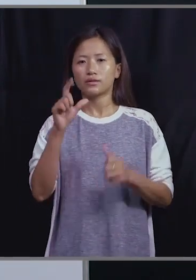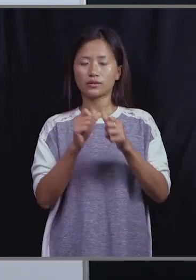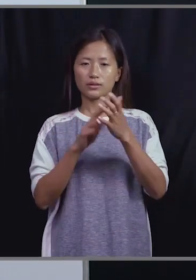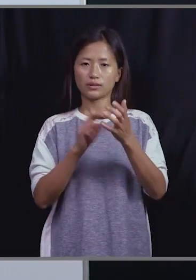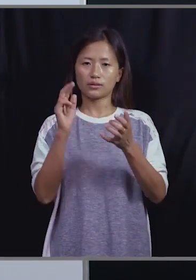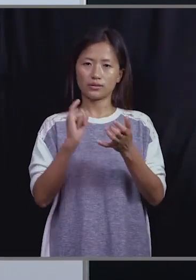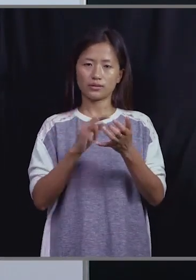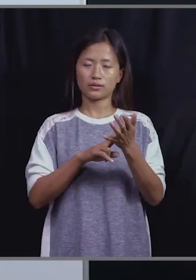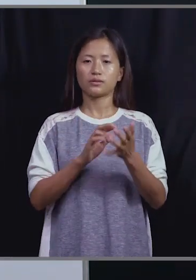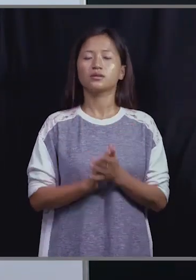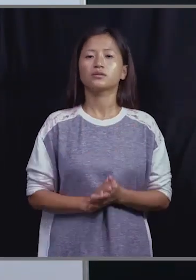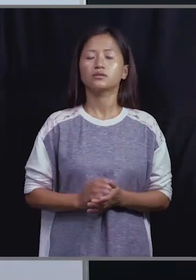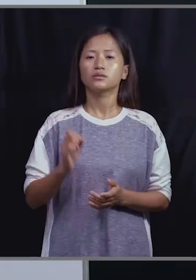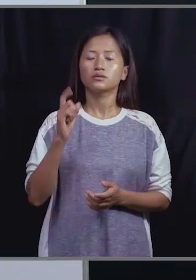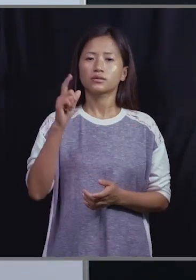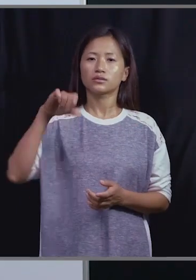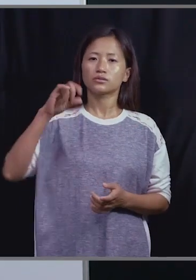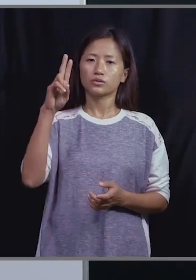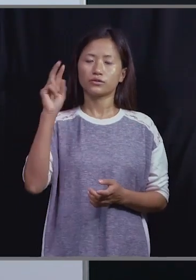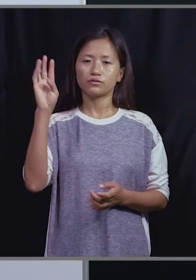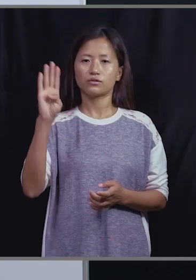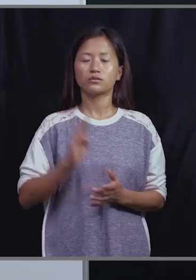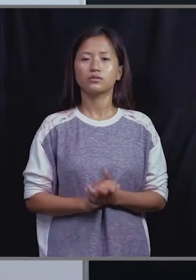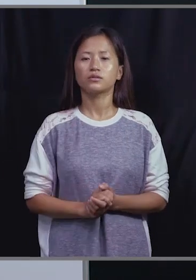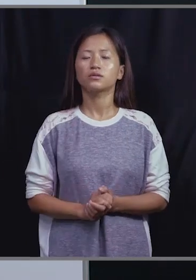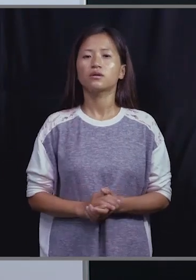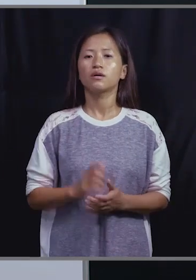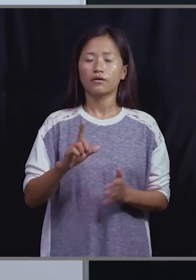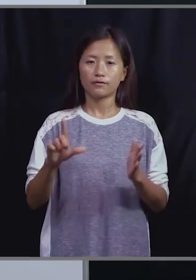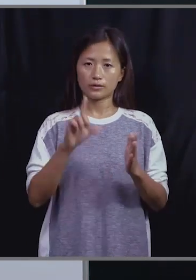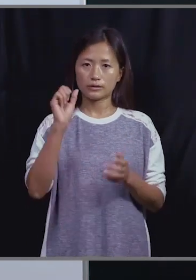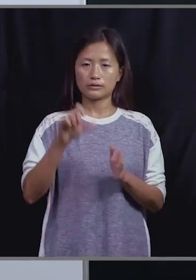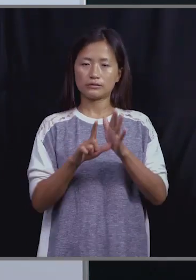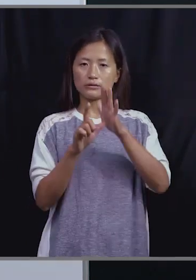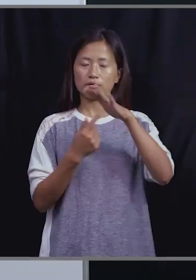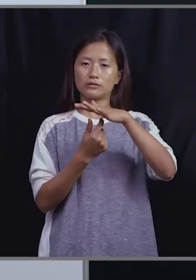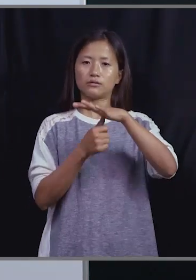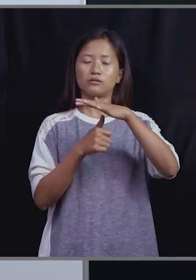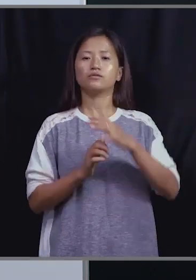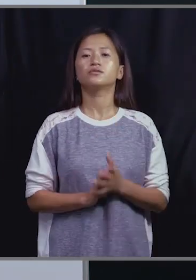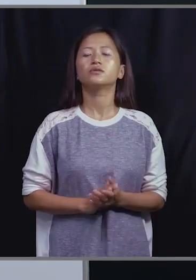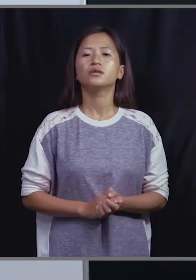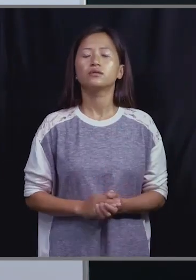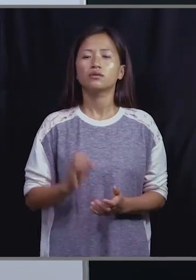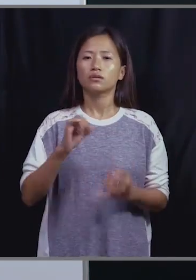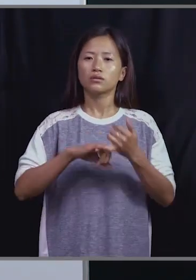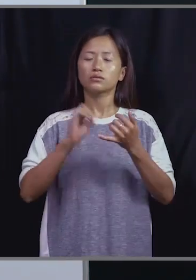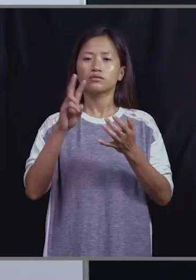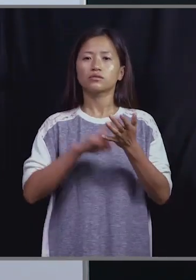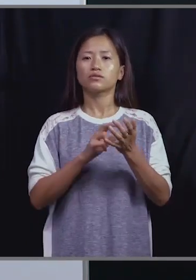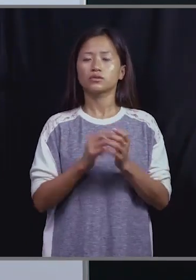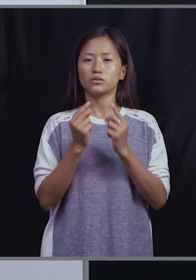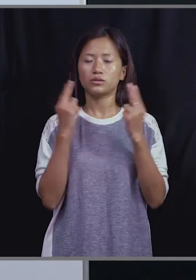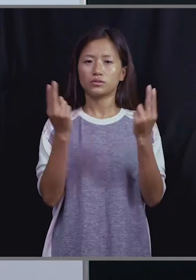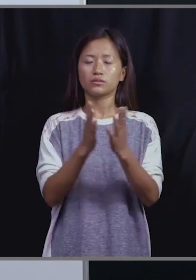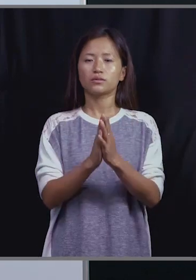1924, Stalin, he emerged as the leader of Soviet Union. Okay, when we emerged as the